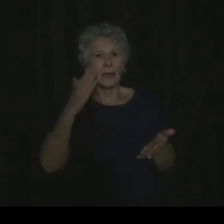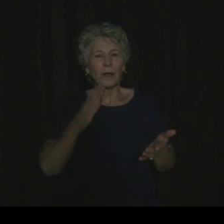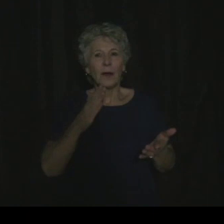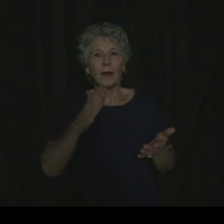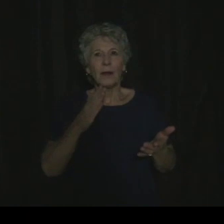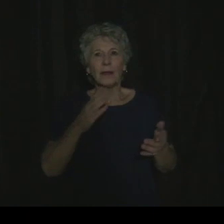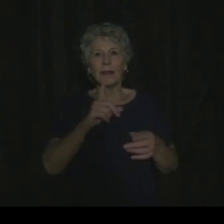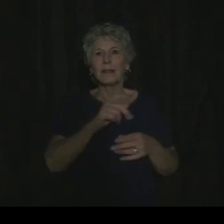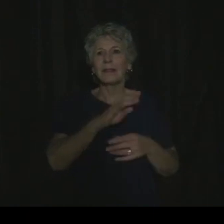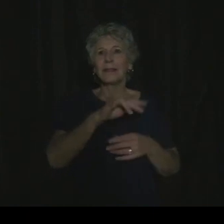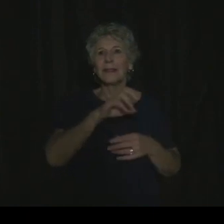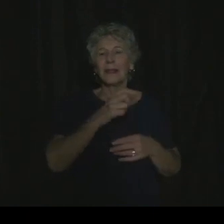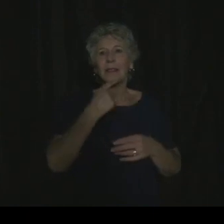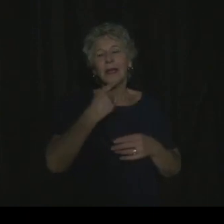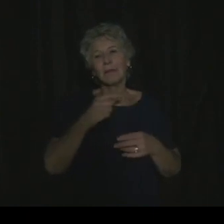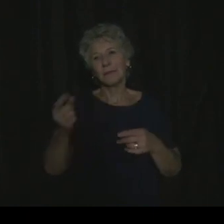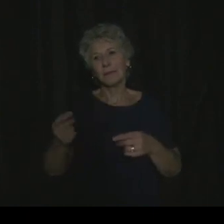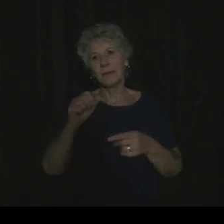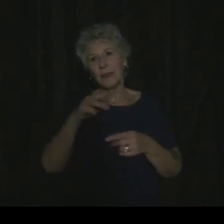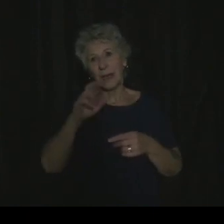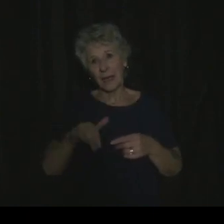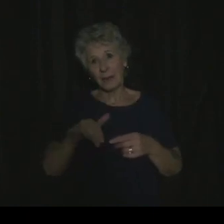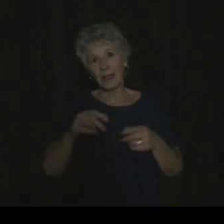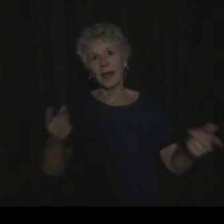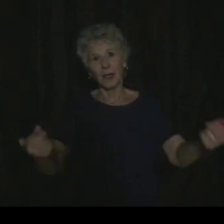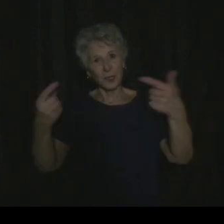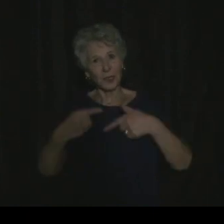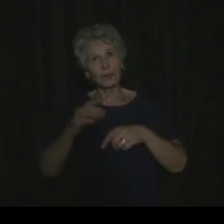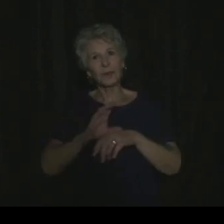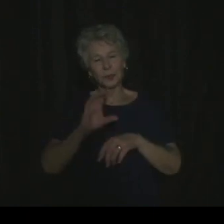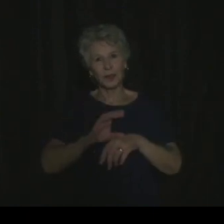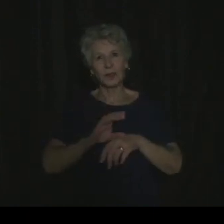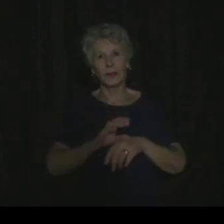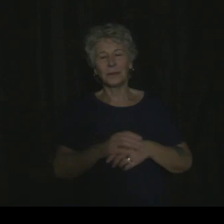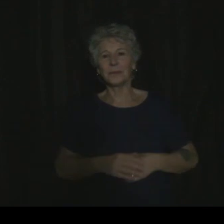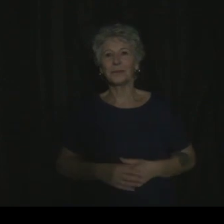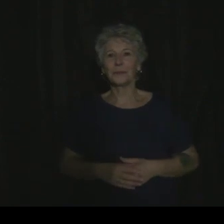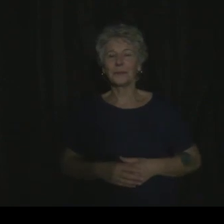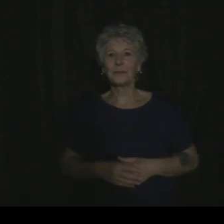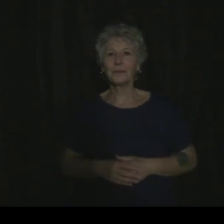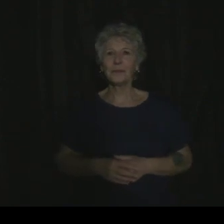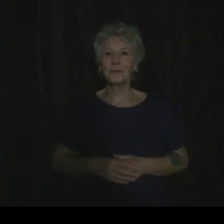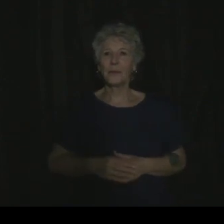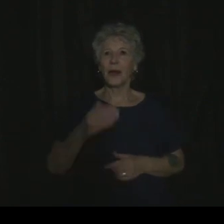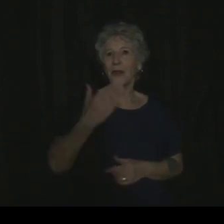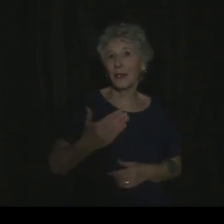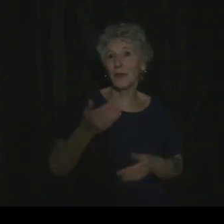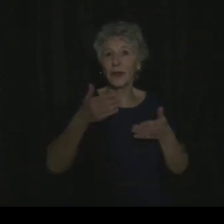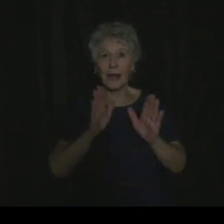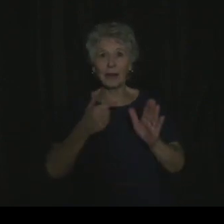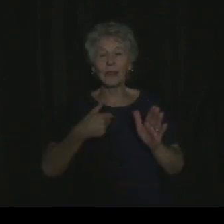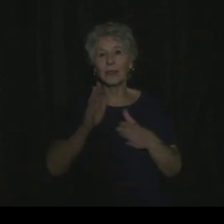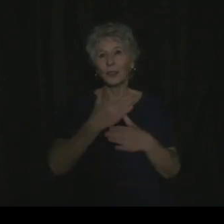our church. And I don't want to steal Lou's thunder, but he'll talk about it when his message comes. So thank you for allowing me to share.